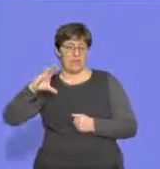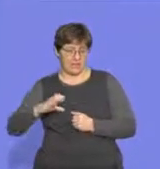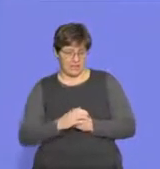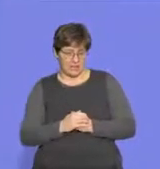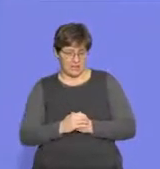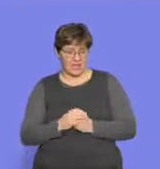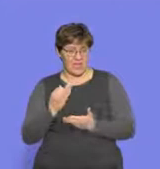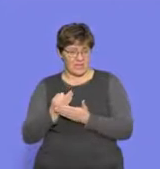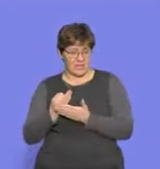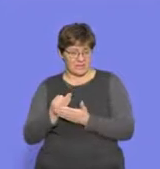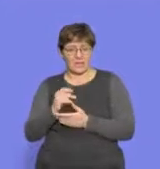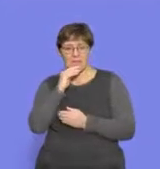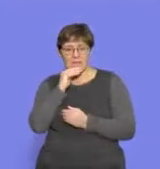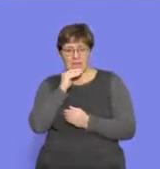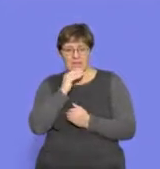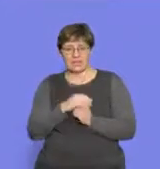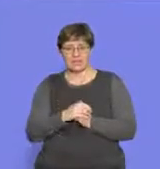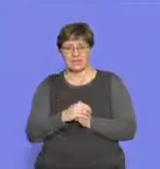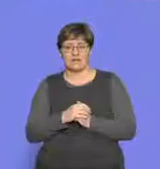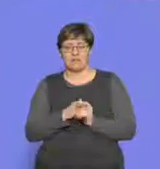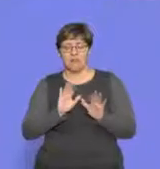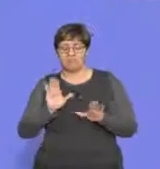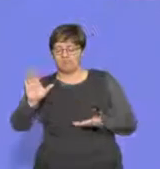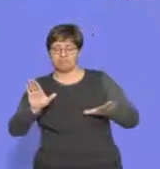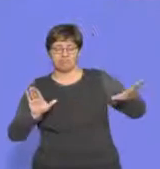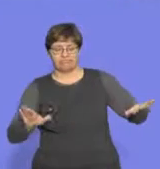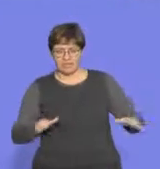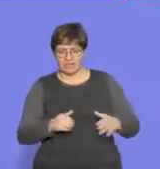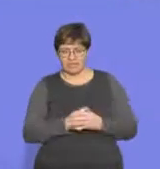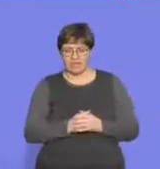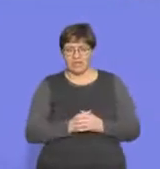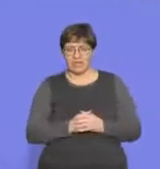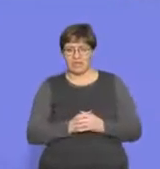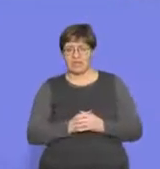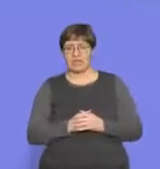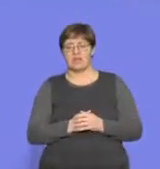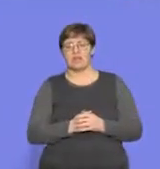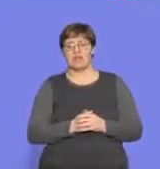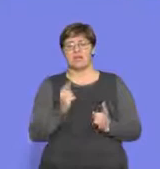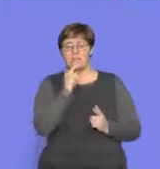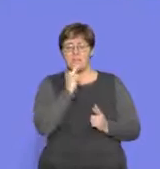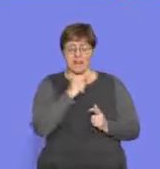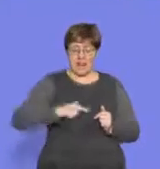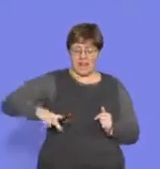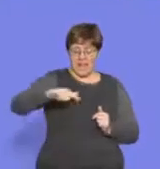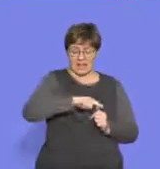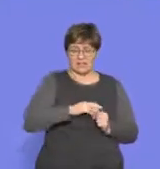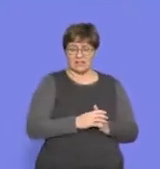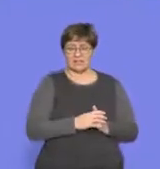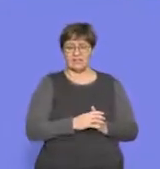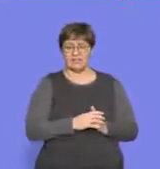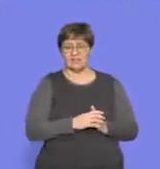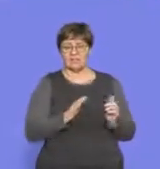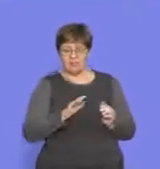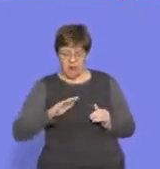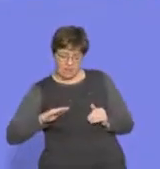to the lay of the land. So when we talk about the lay of the land, we refer to the type of land, its situation in terms of